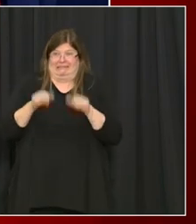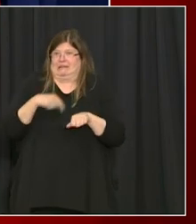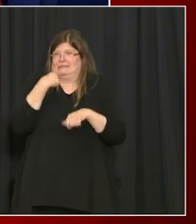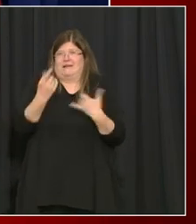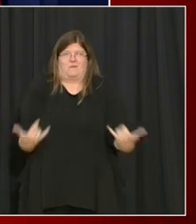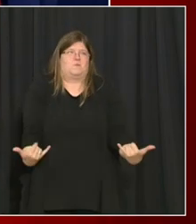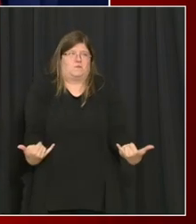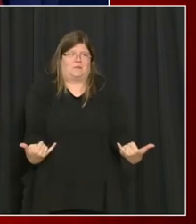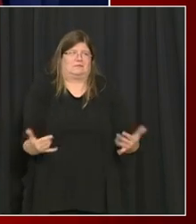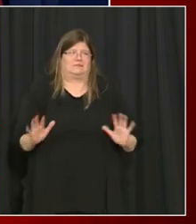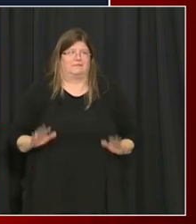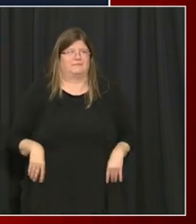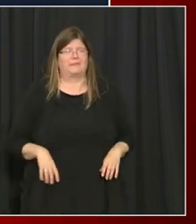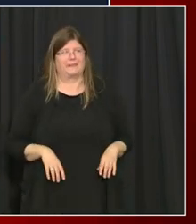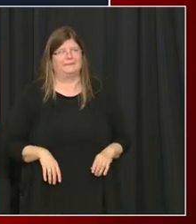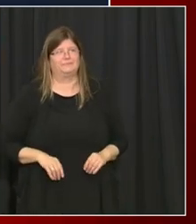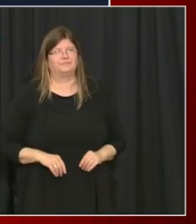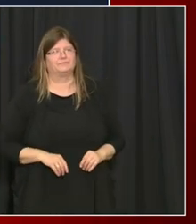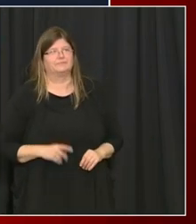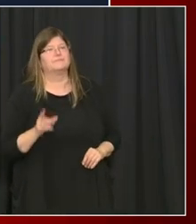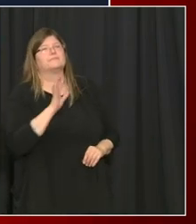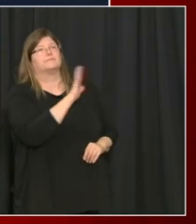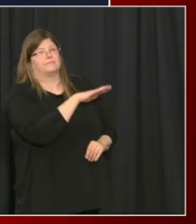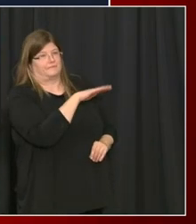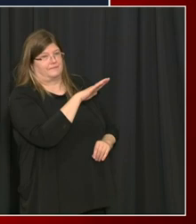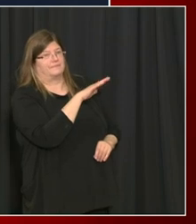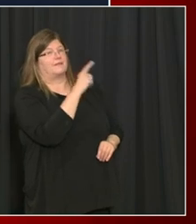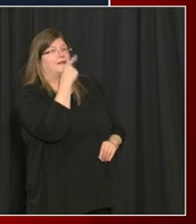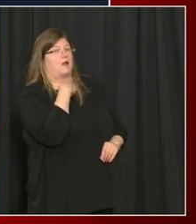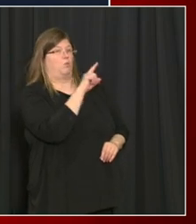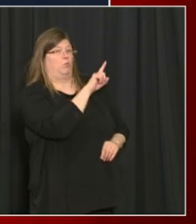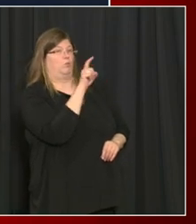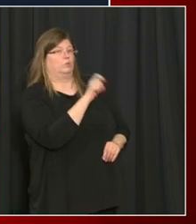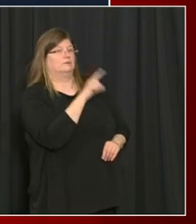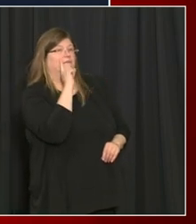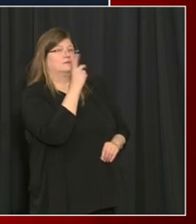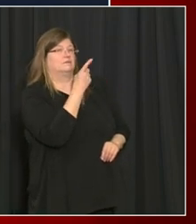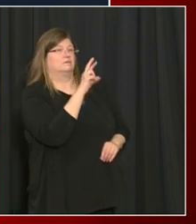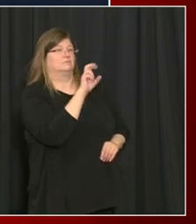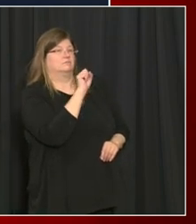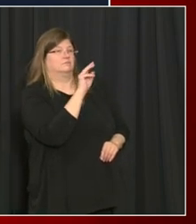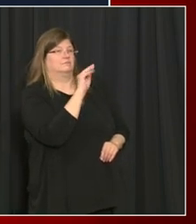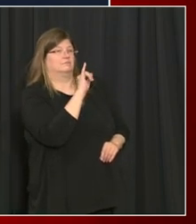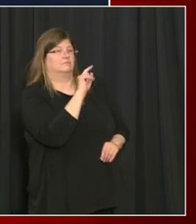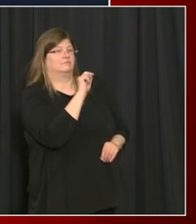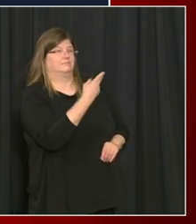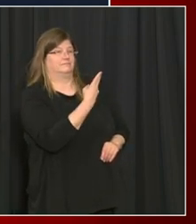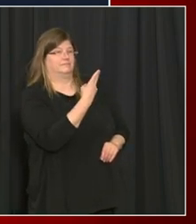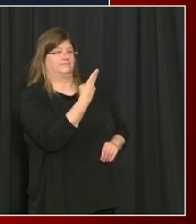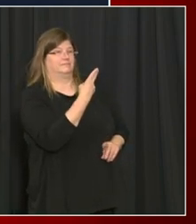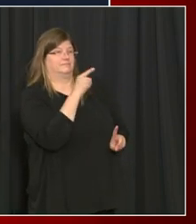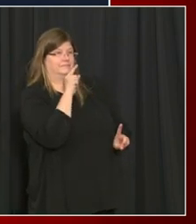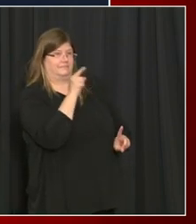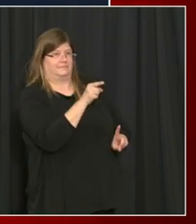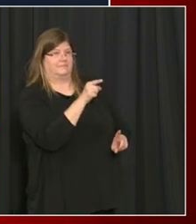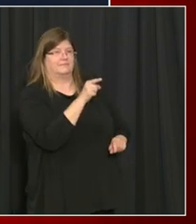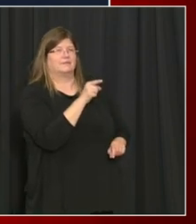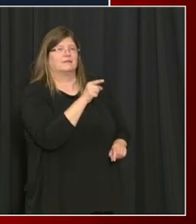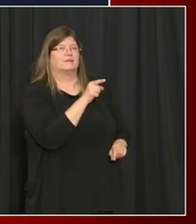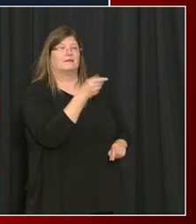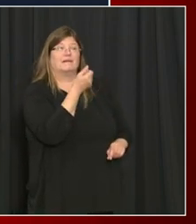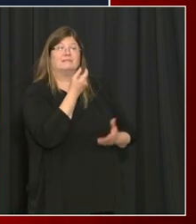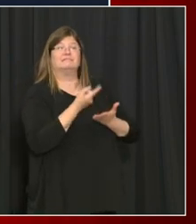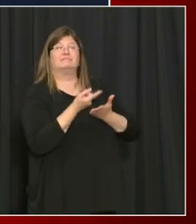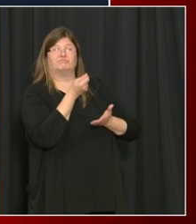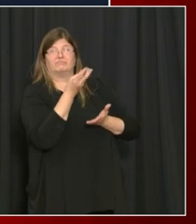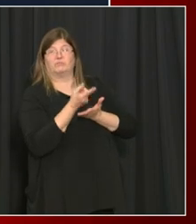Yep. Question for Dr. Smith. Some weeks ago, we were over at your place as you were demonstrating your